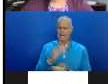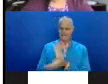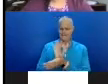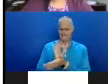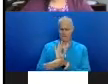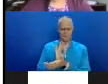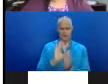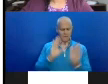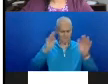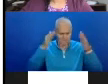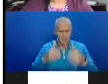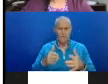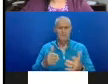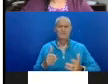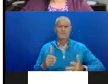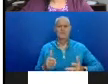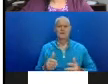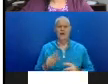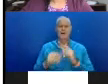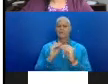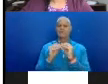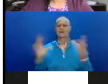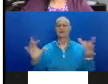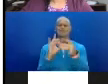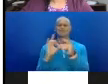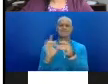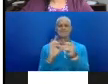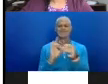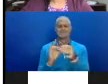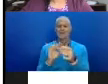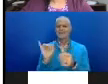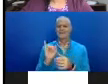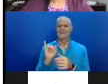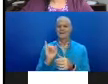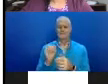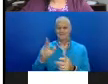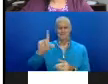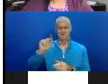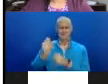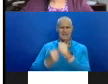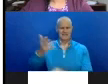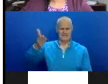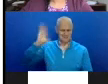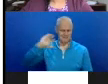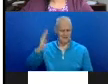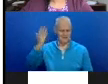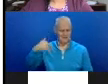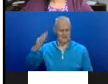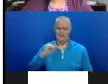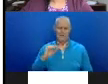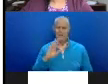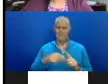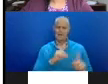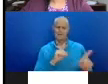not focusing on, it's not about repairing an intimate relationship. Their relationship happened 20 years earlier. It's really about Steve